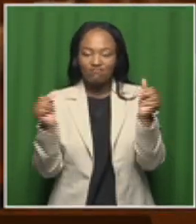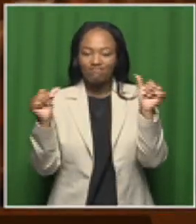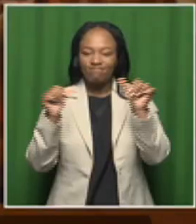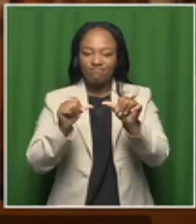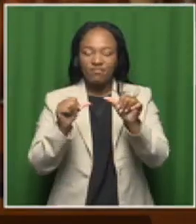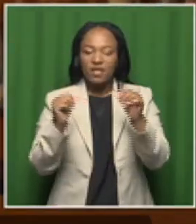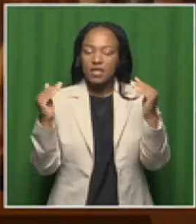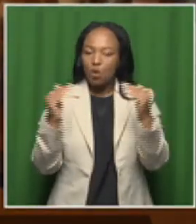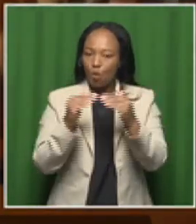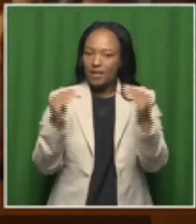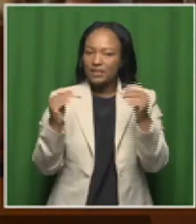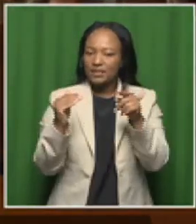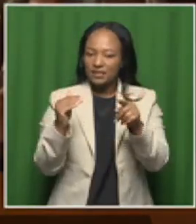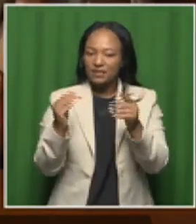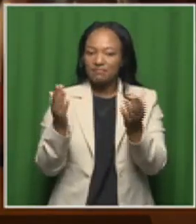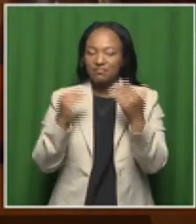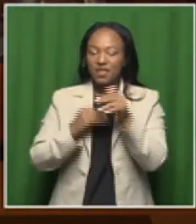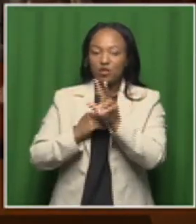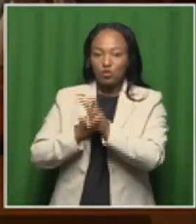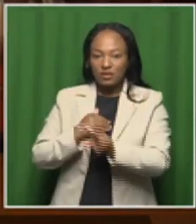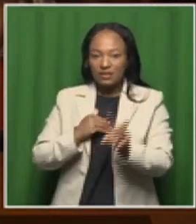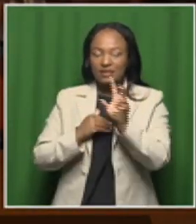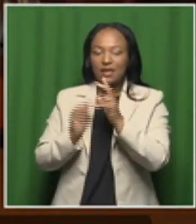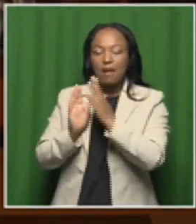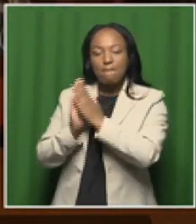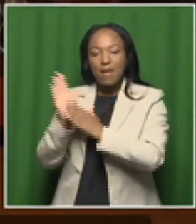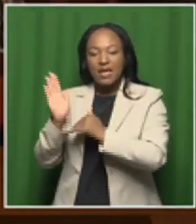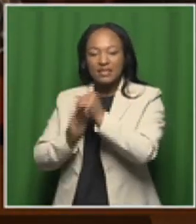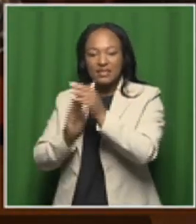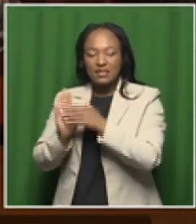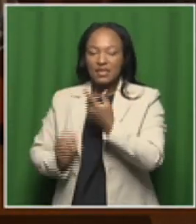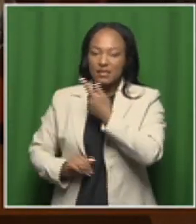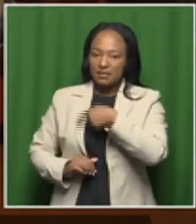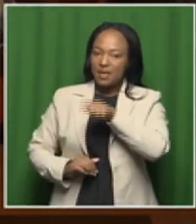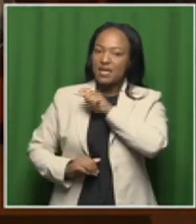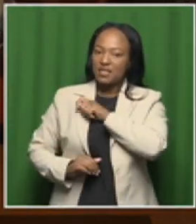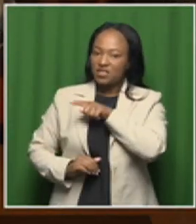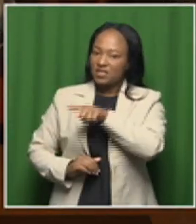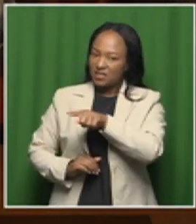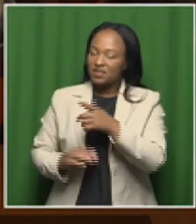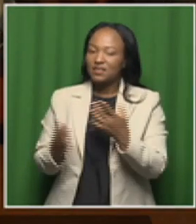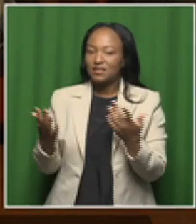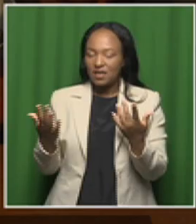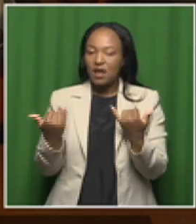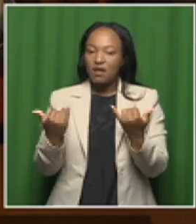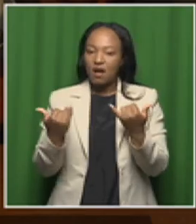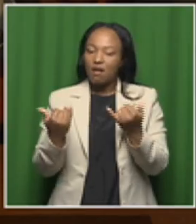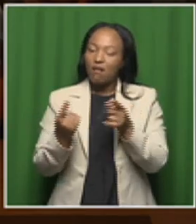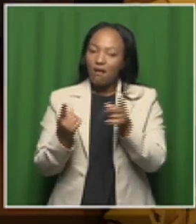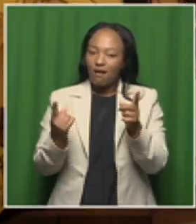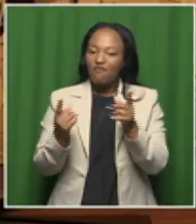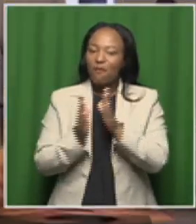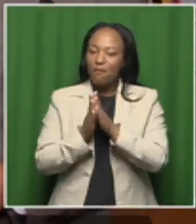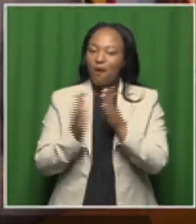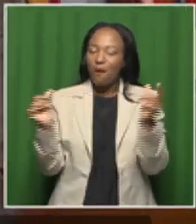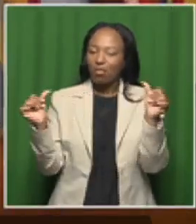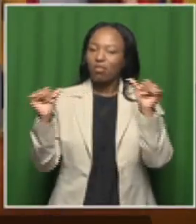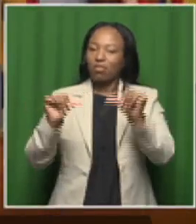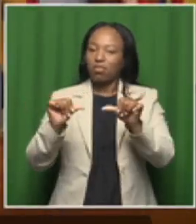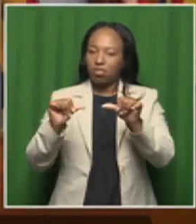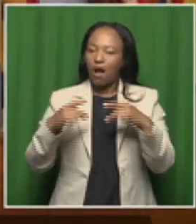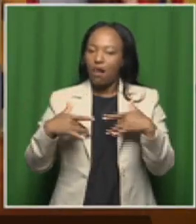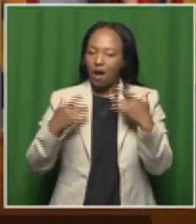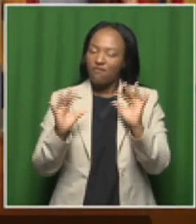amongst the peoples. And then towards the right-hand side of the painting, Spanish-born artist José Vela Zanetti calls that the resurrection. The